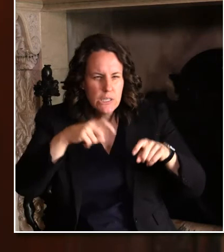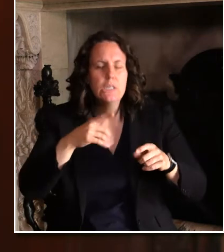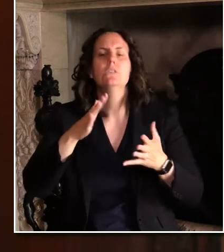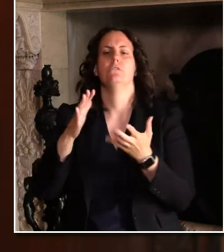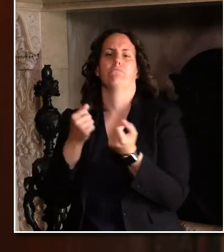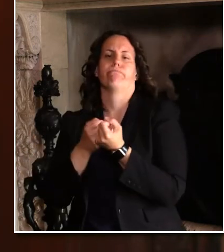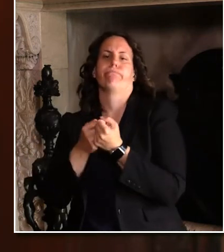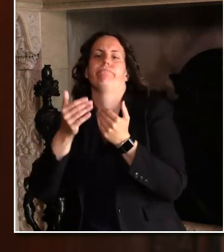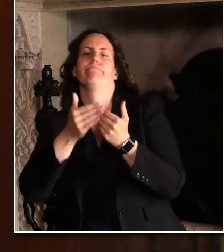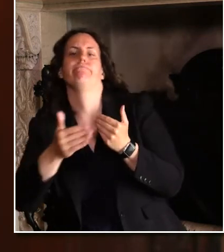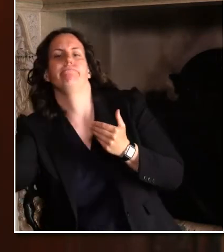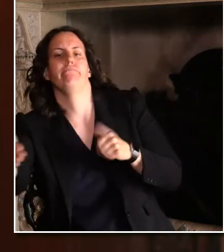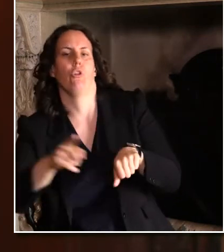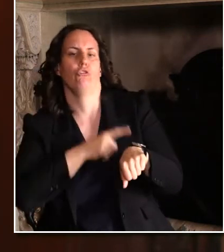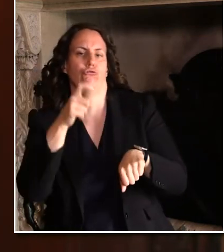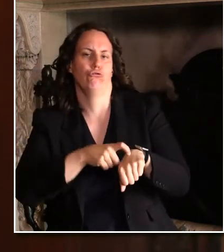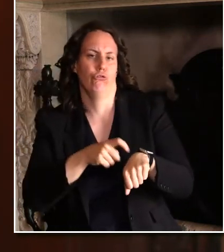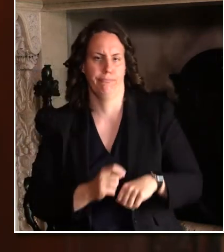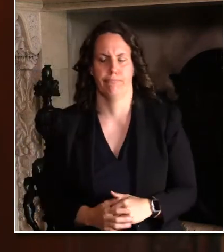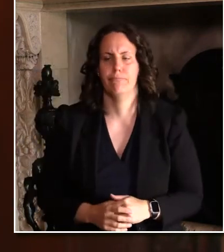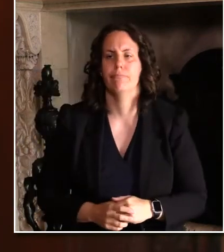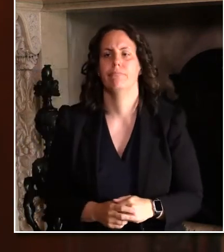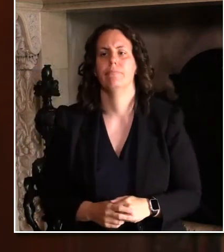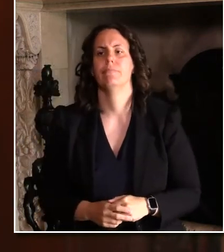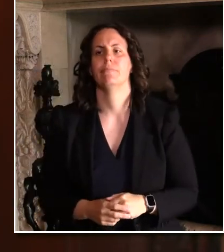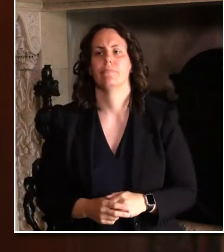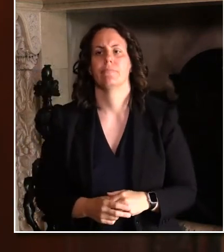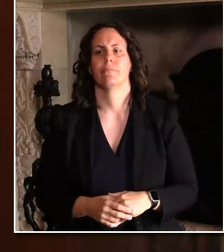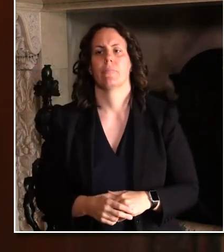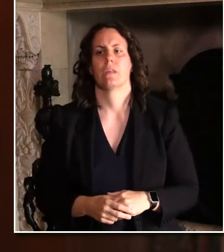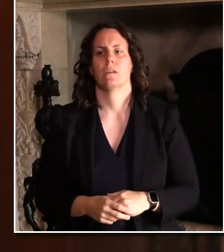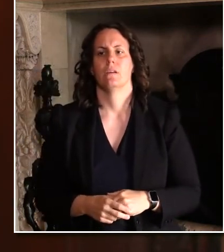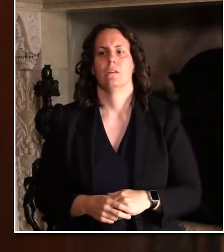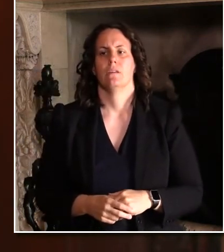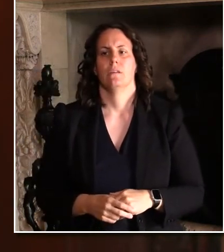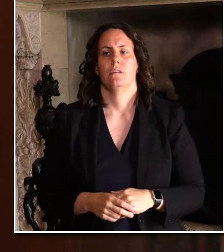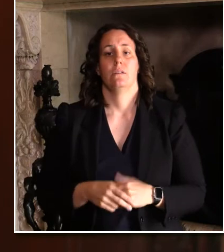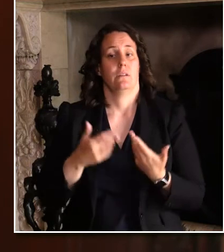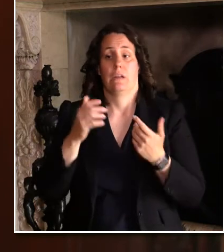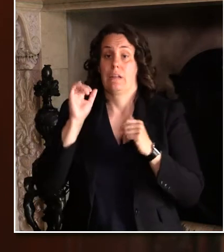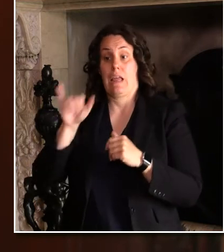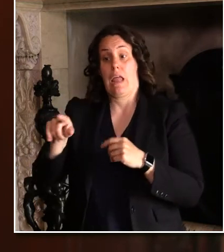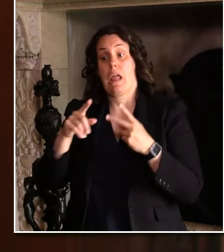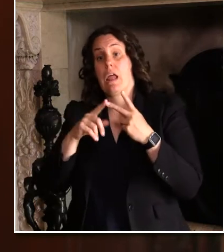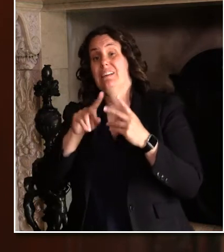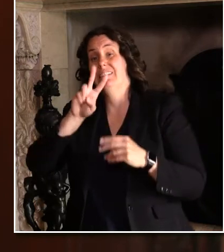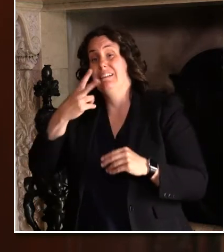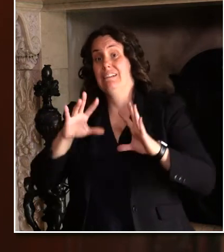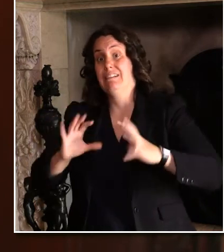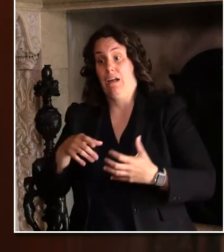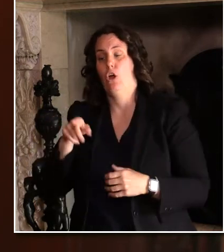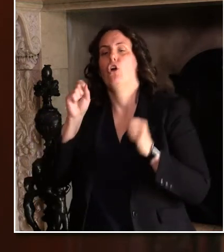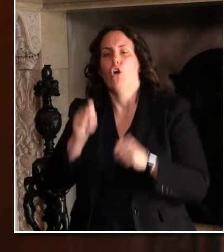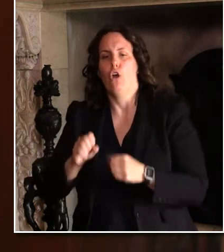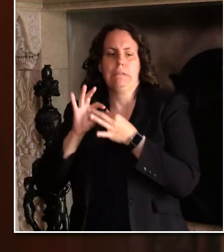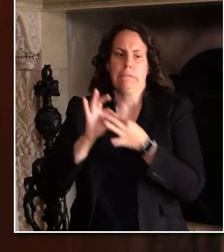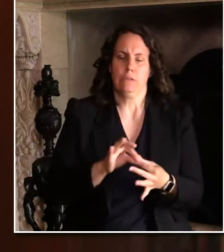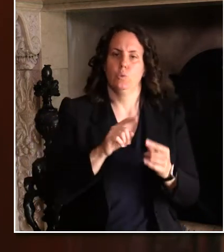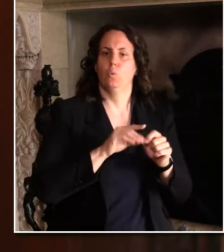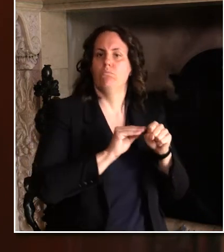to COVID-19, as well as expenses associated with the interruption of typical operations such as overtime